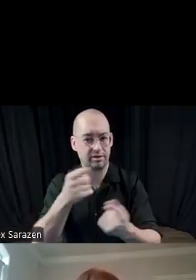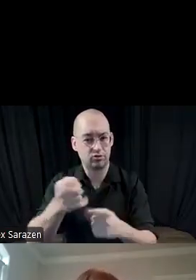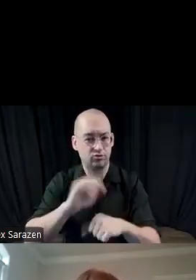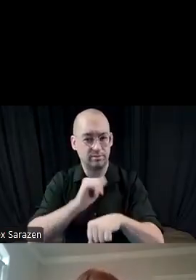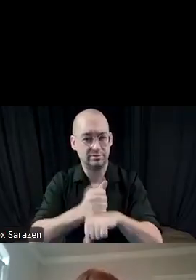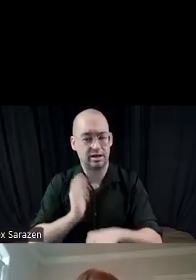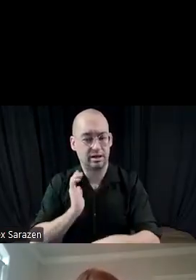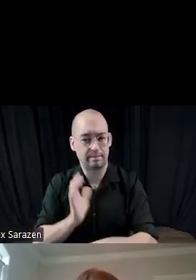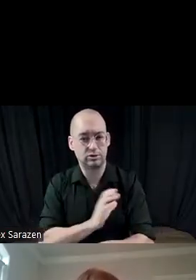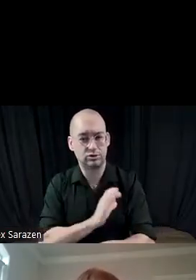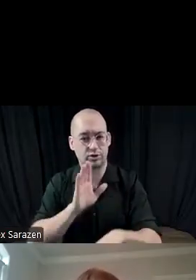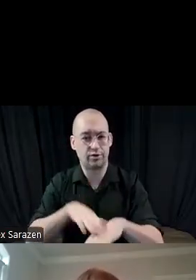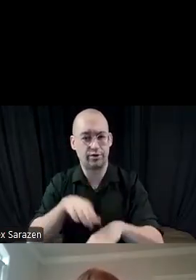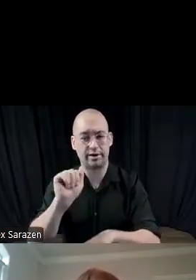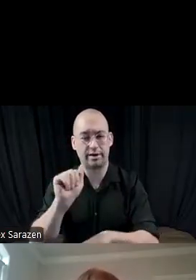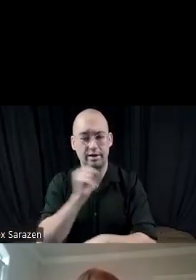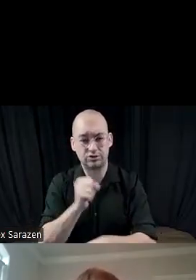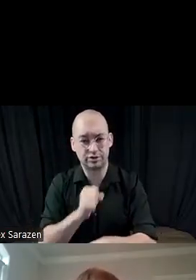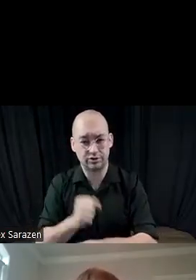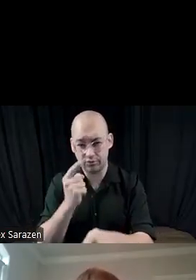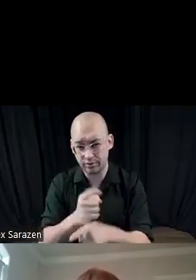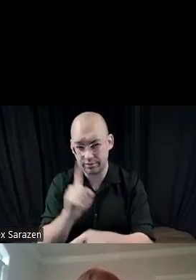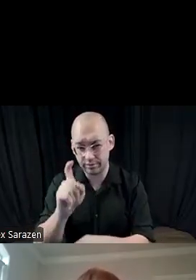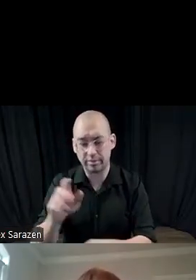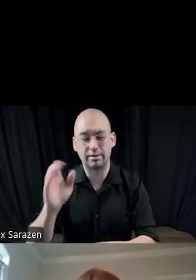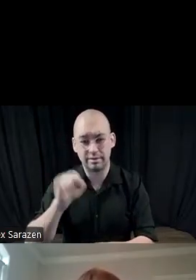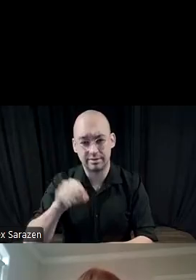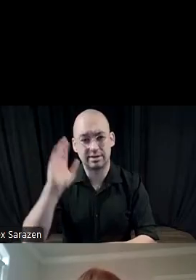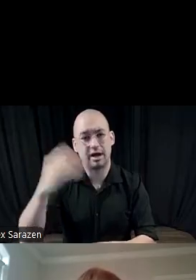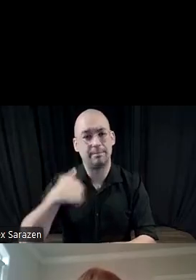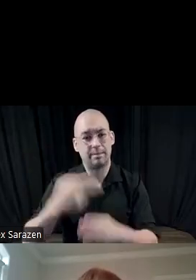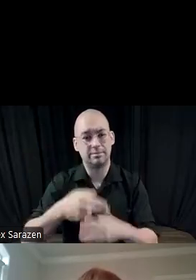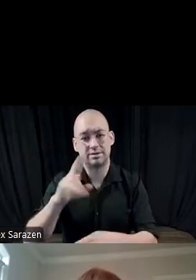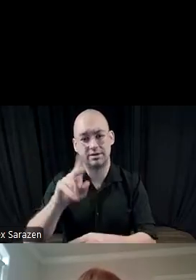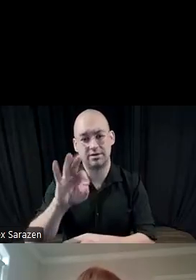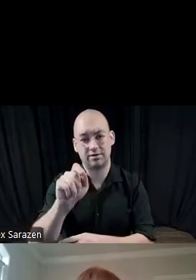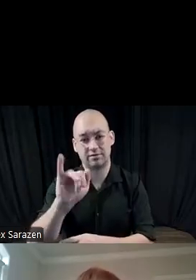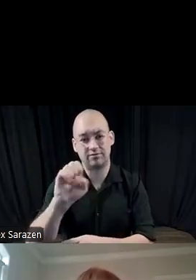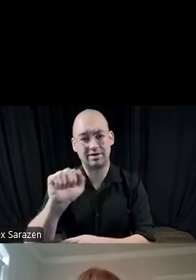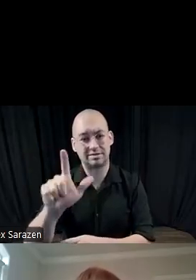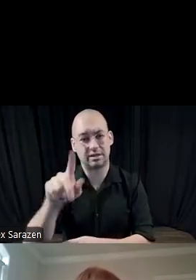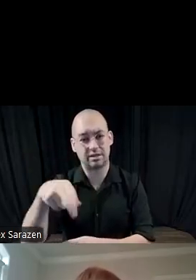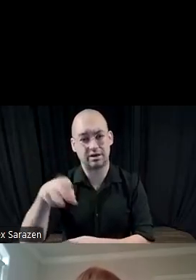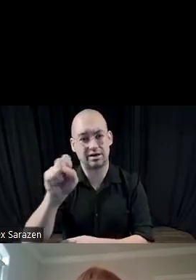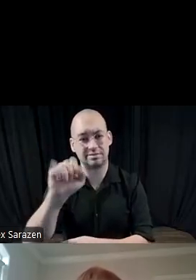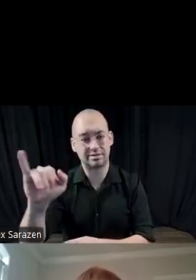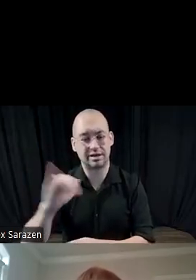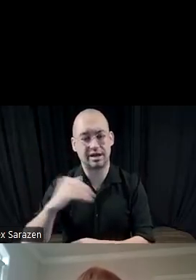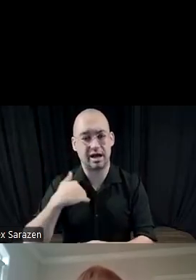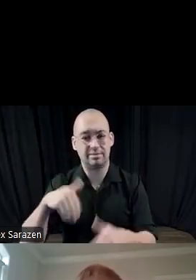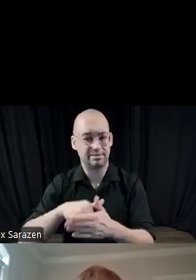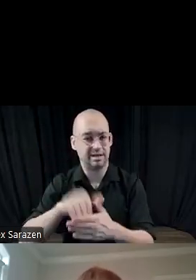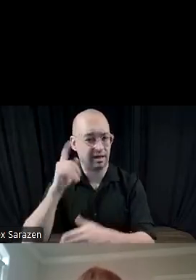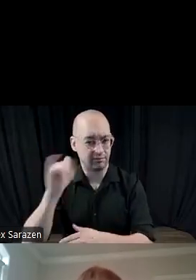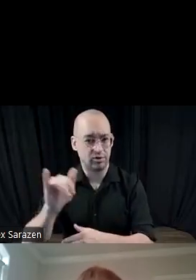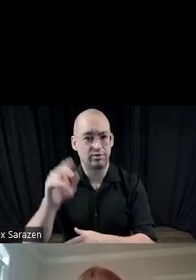right? Sure, yes, thank you. Yeah, my name is Faisal Kazi. I'm in Southern California. I'm a neurologist, so